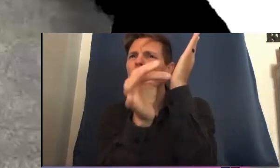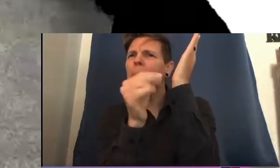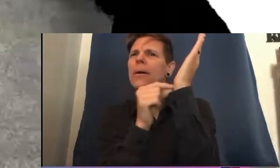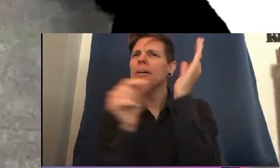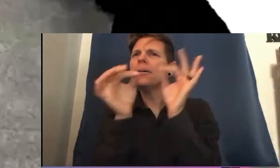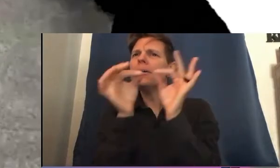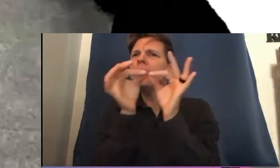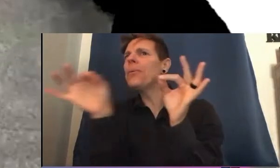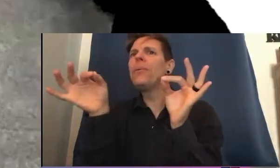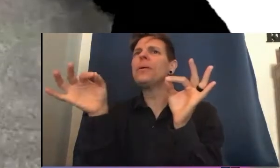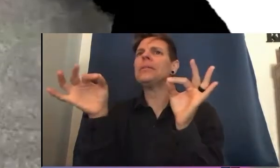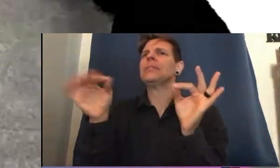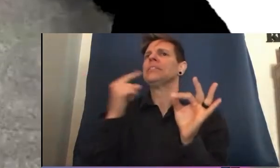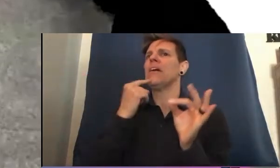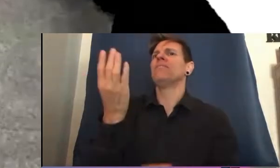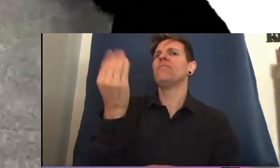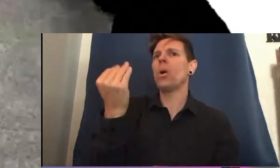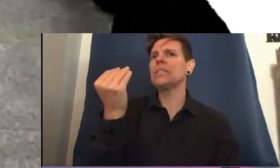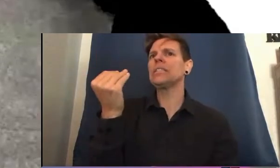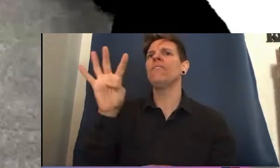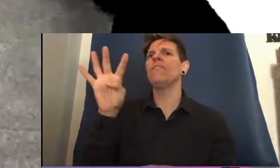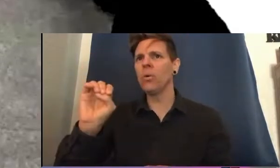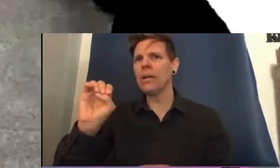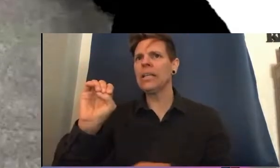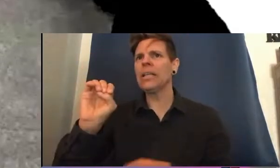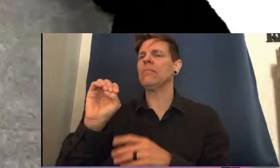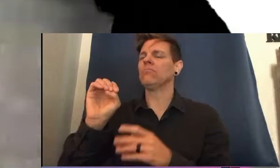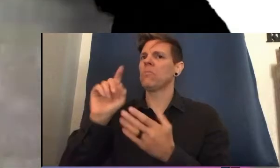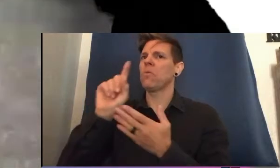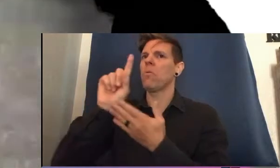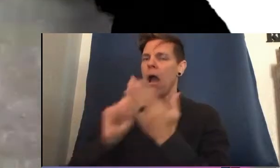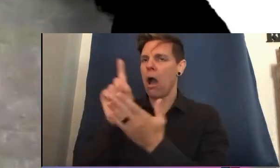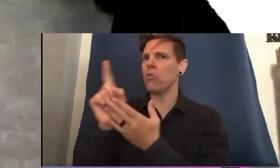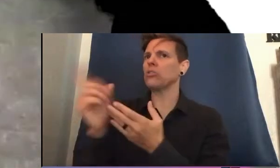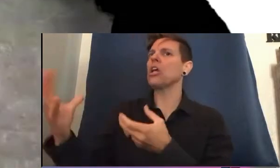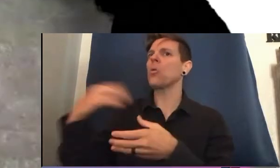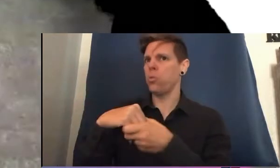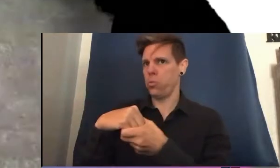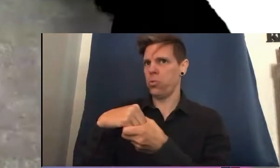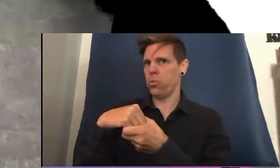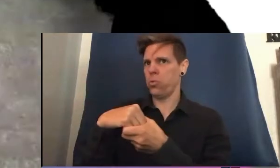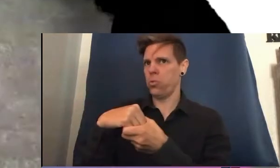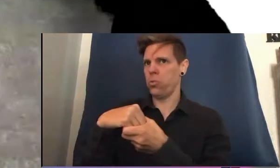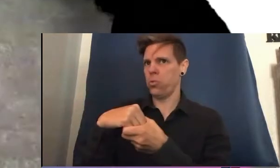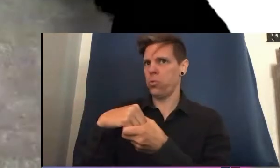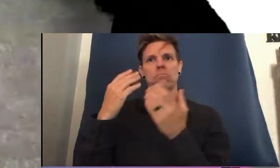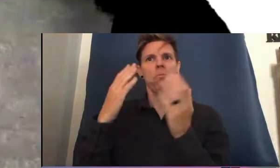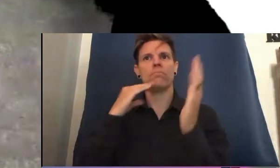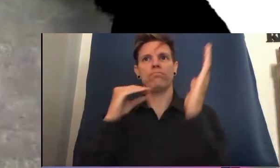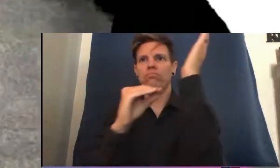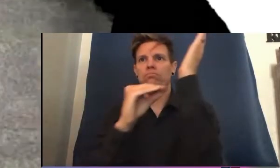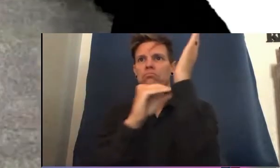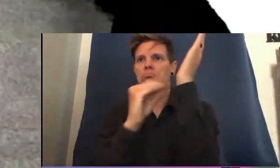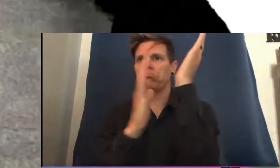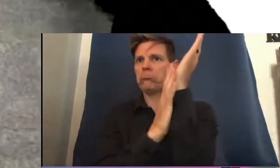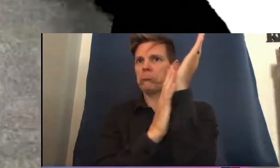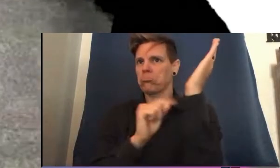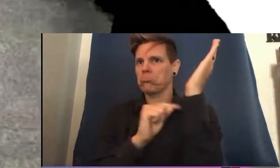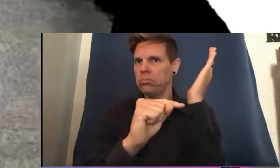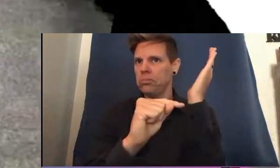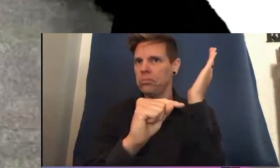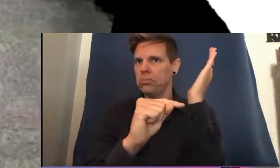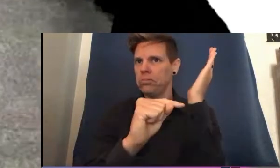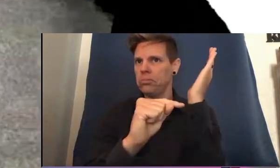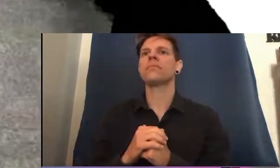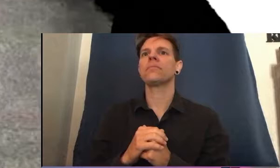sick leave, so that's what we will put in that space. And in the second footnote, the